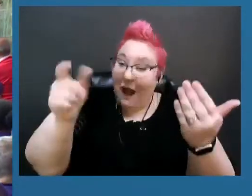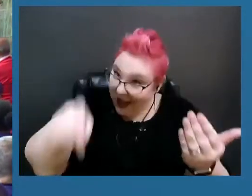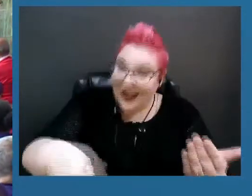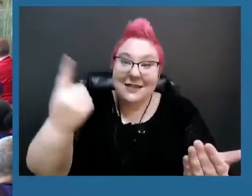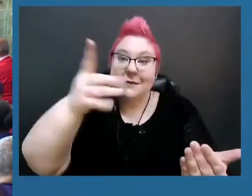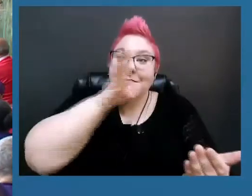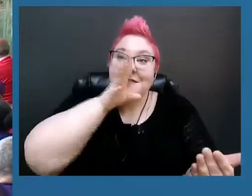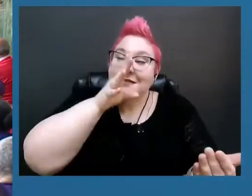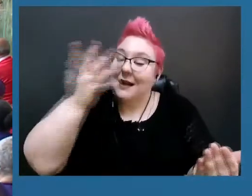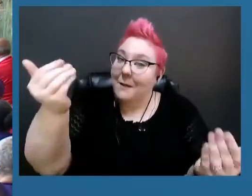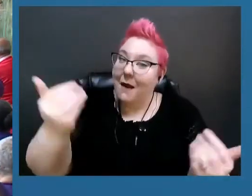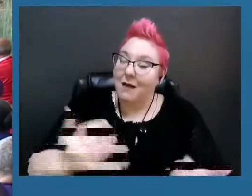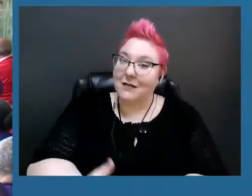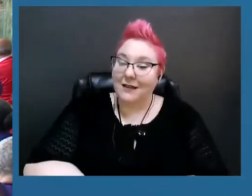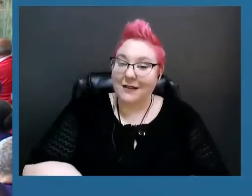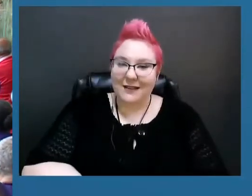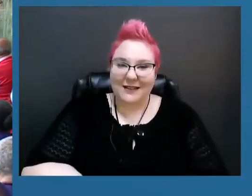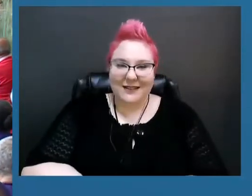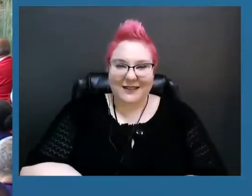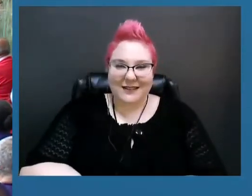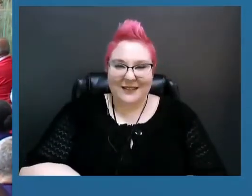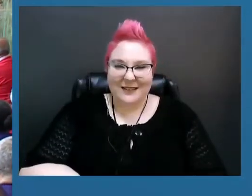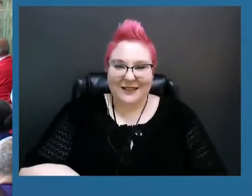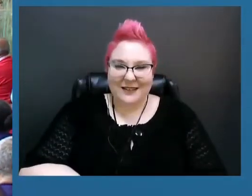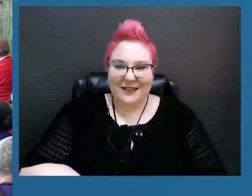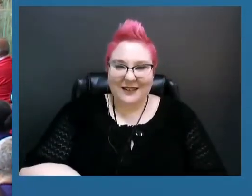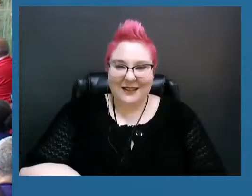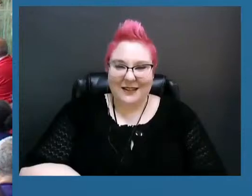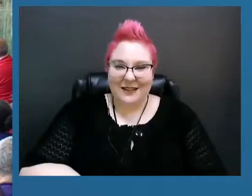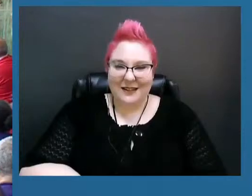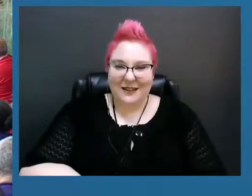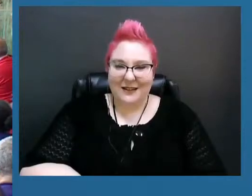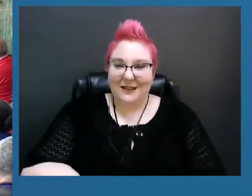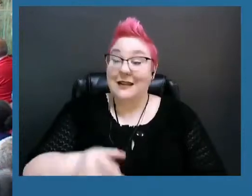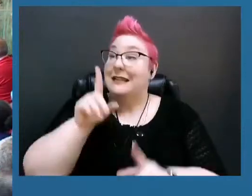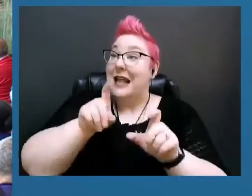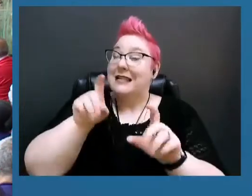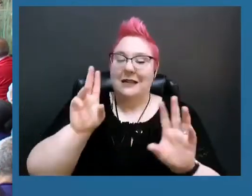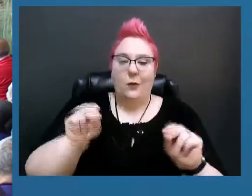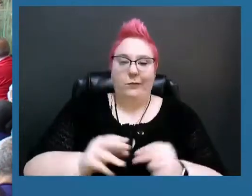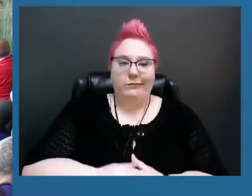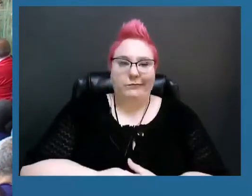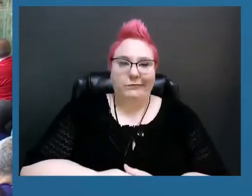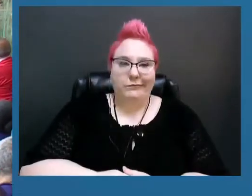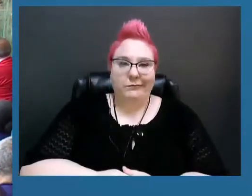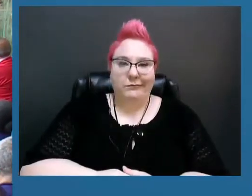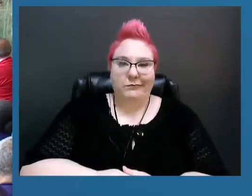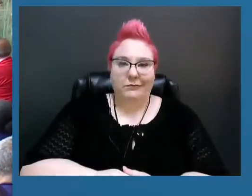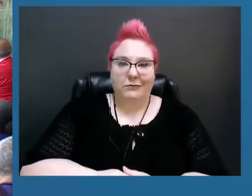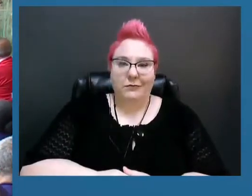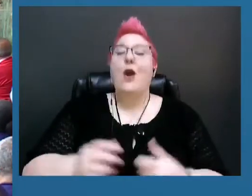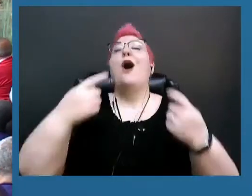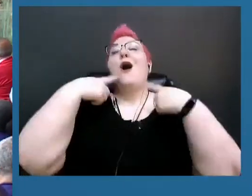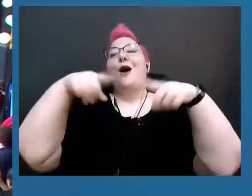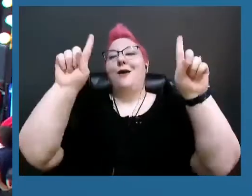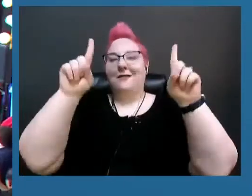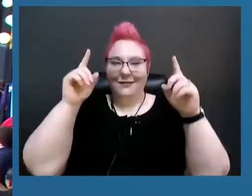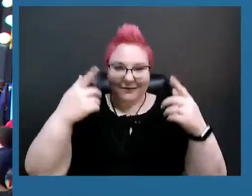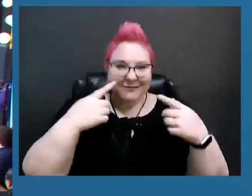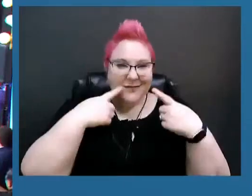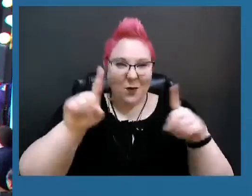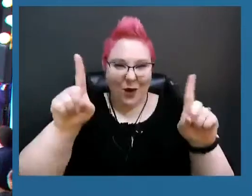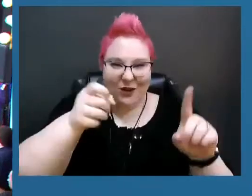it on? Let me see. Testing one. Nope. I want one that works, okay?